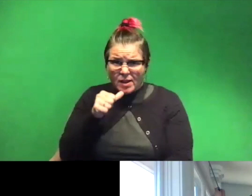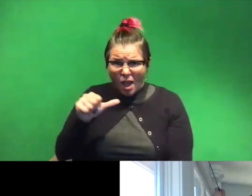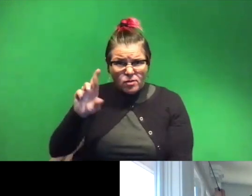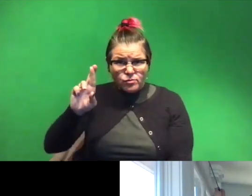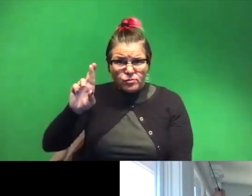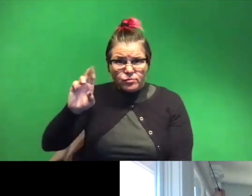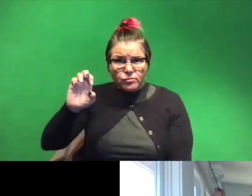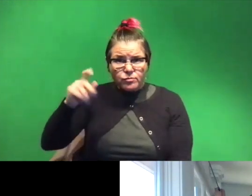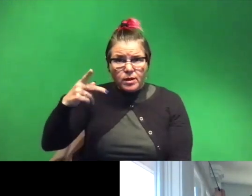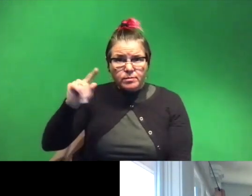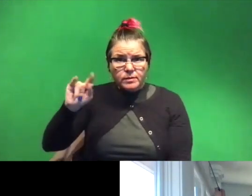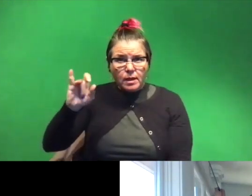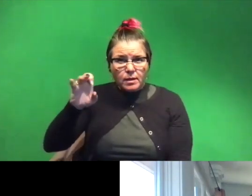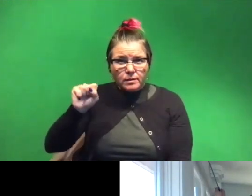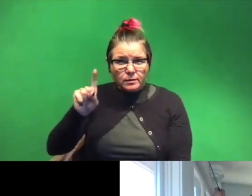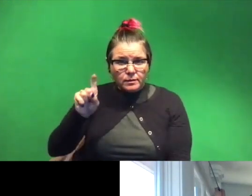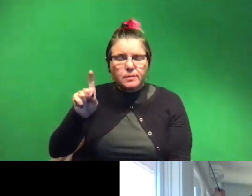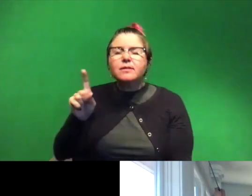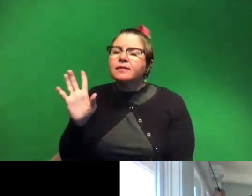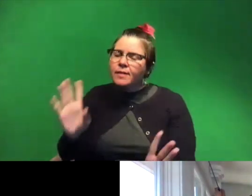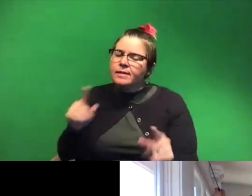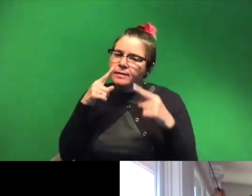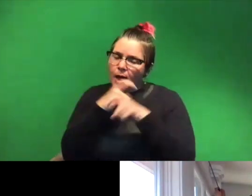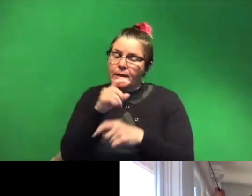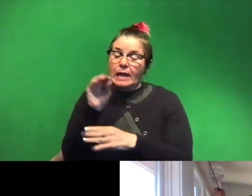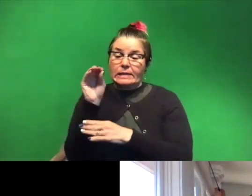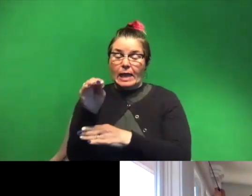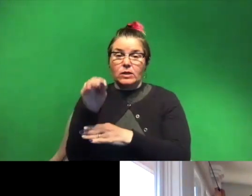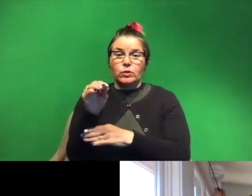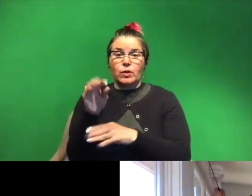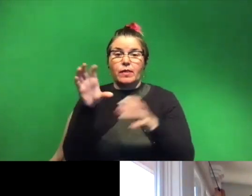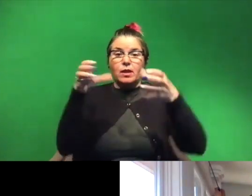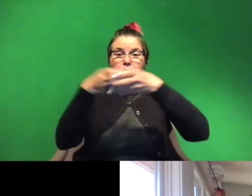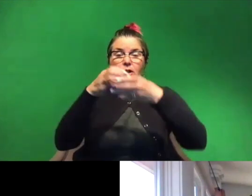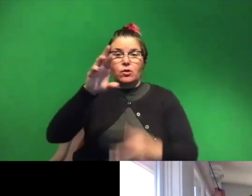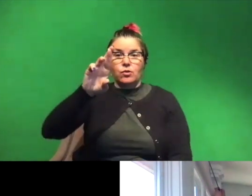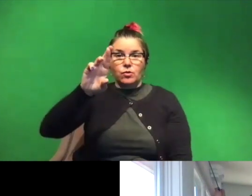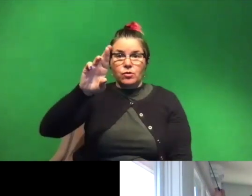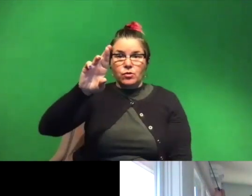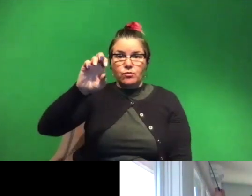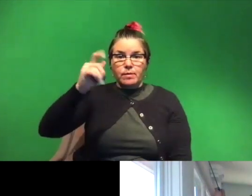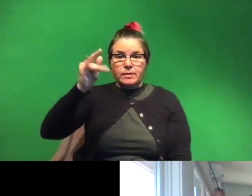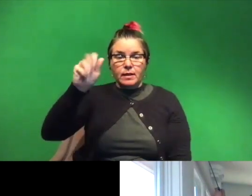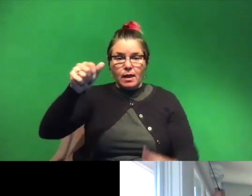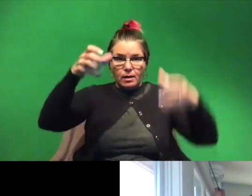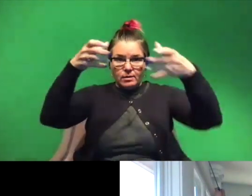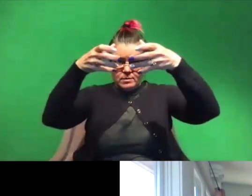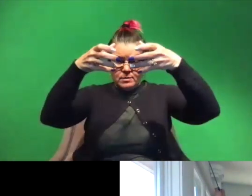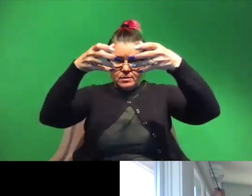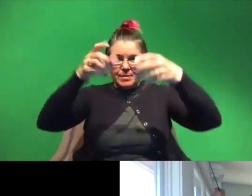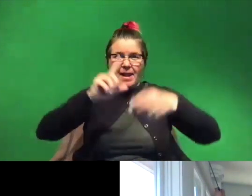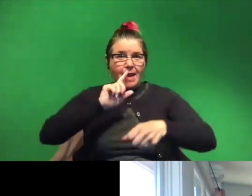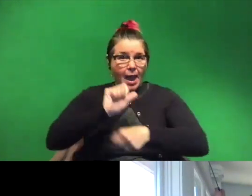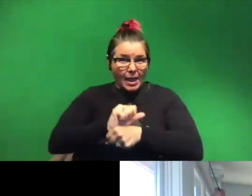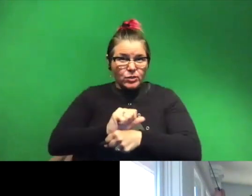So it's a little bit complicated. Dinosaurs are in the group Reptilia, Okay. but they are not actually